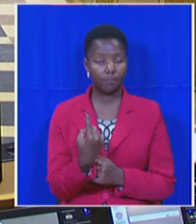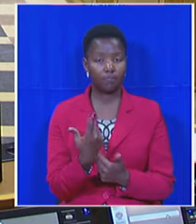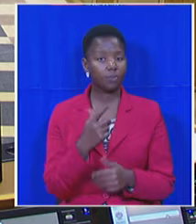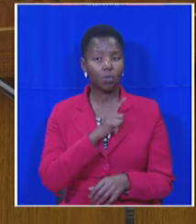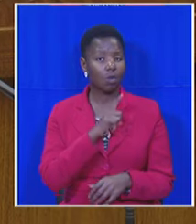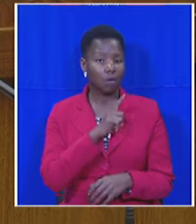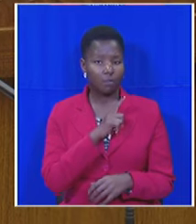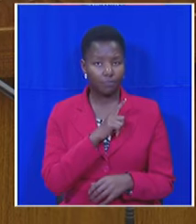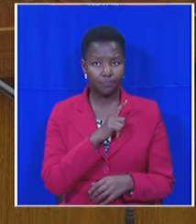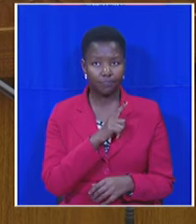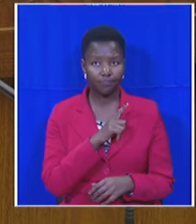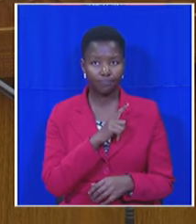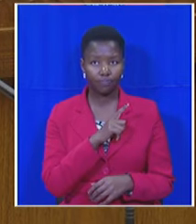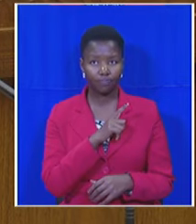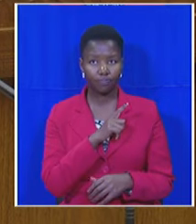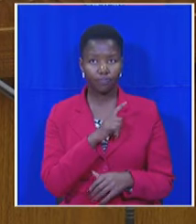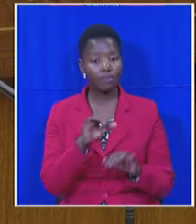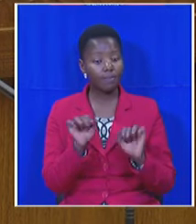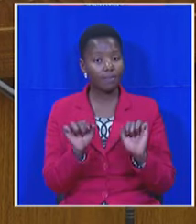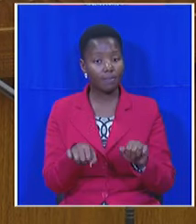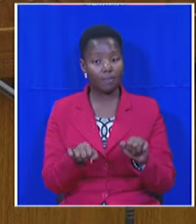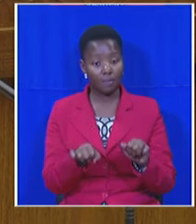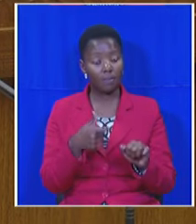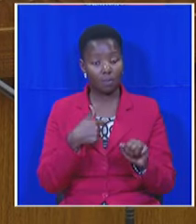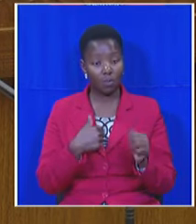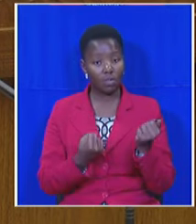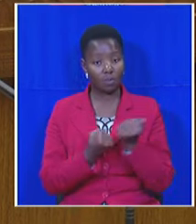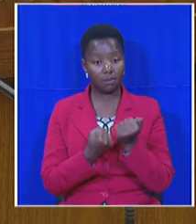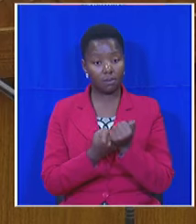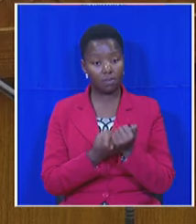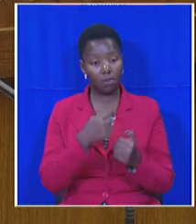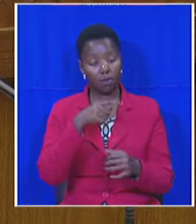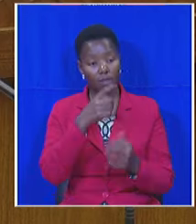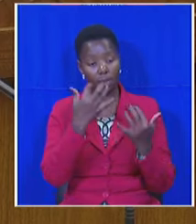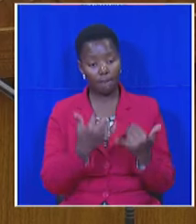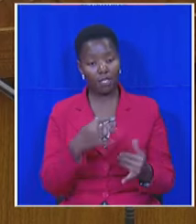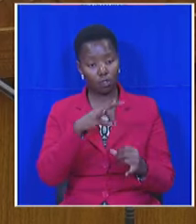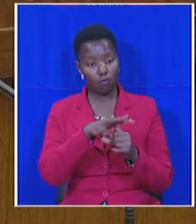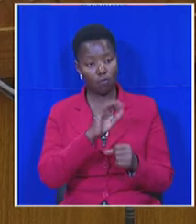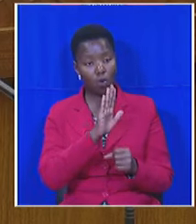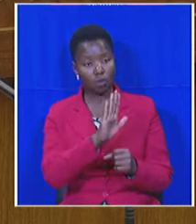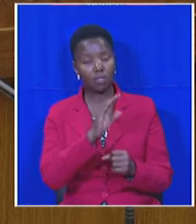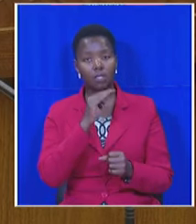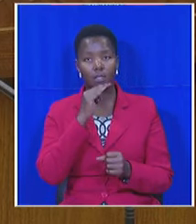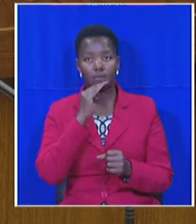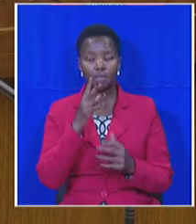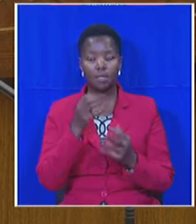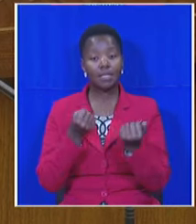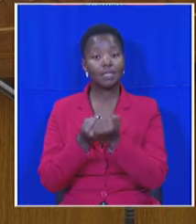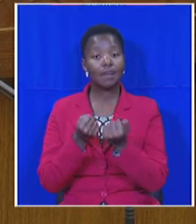because indeed in supporting this vote will be supporting the peace and